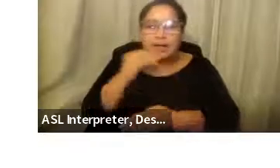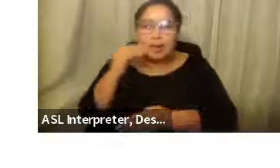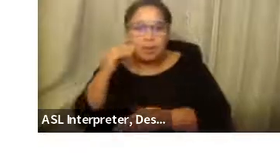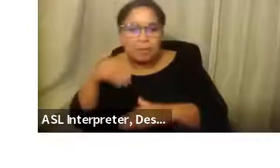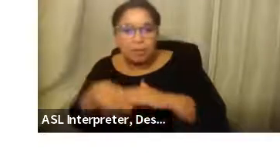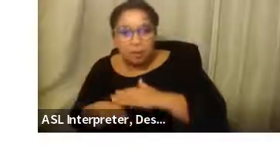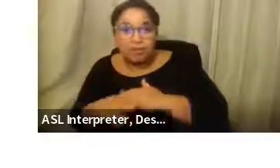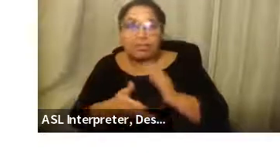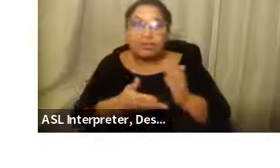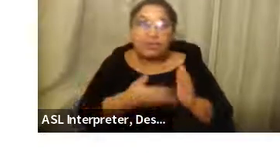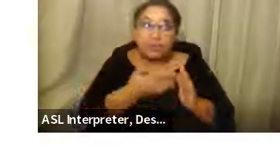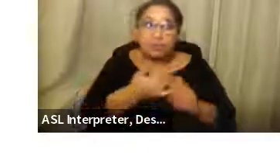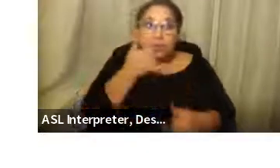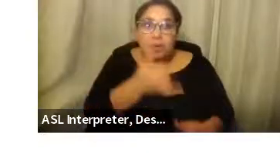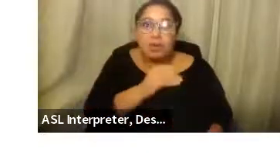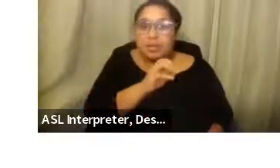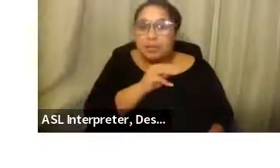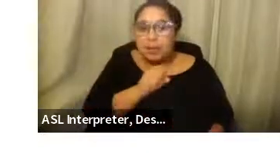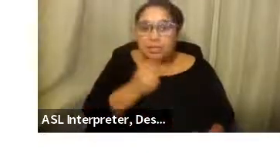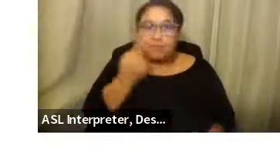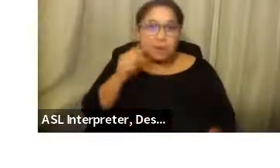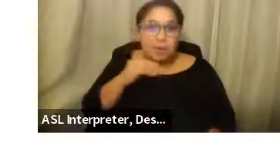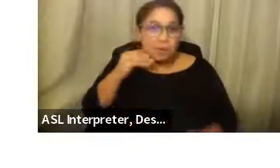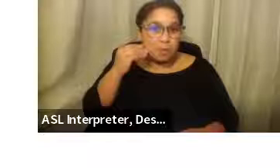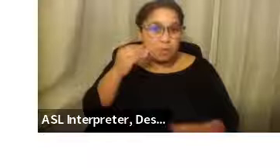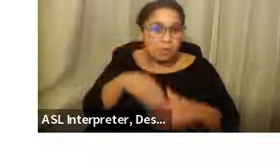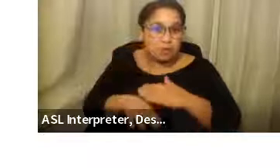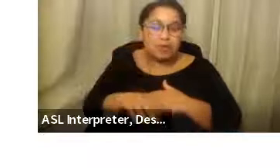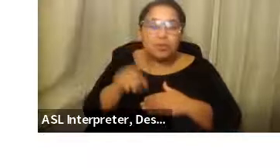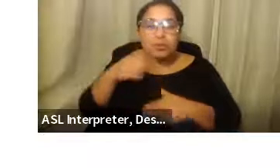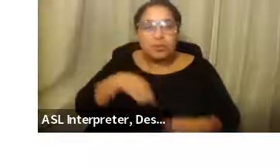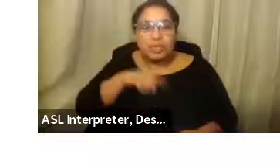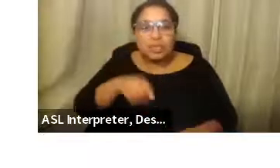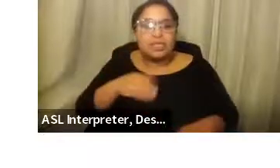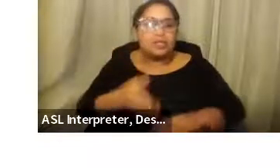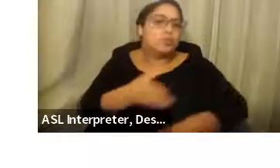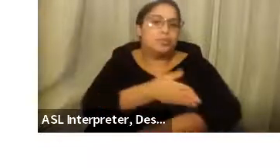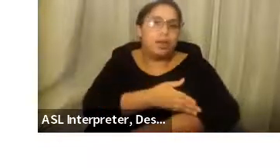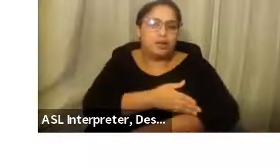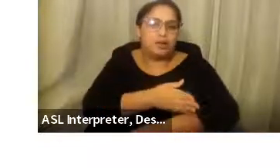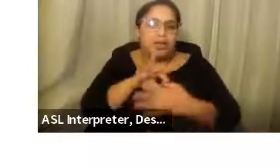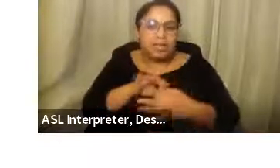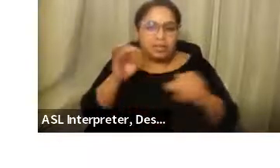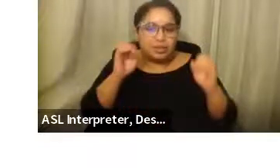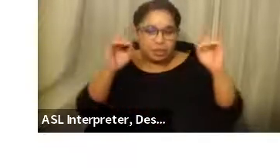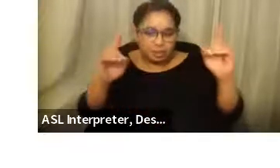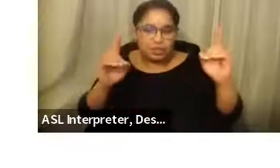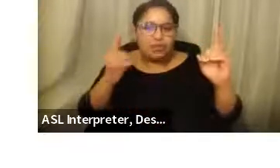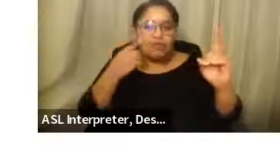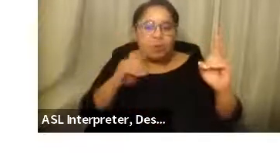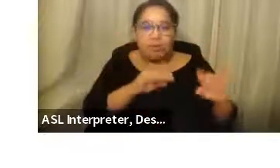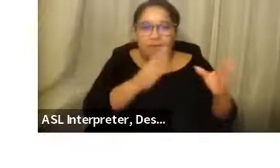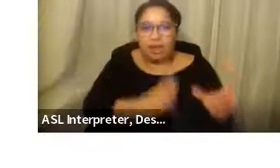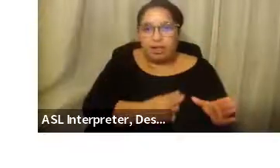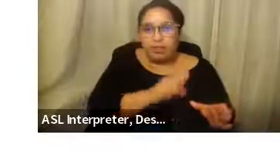particular situations. So we have to do better on education for our EMS providers. So